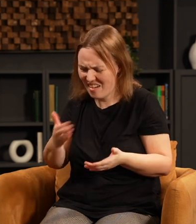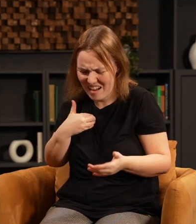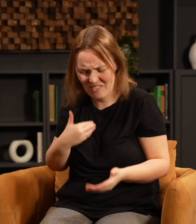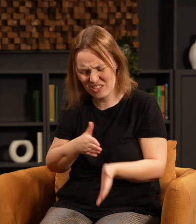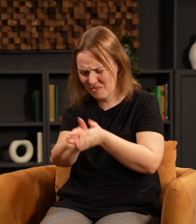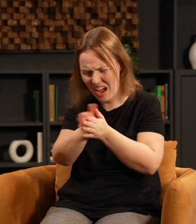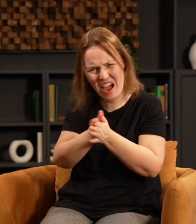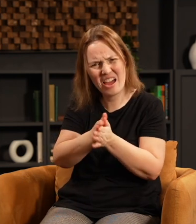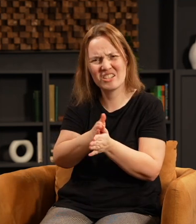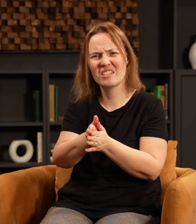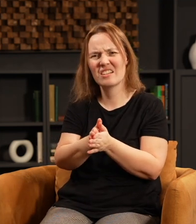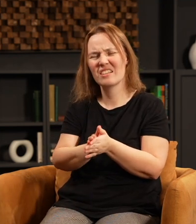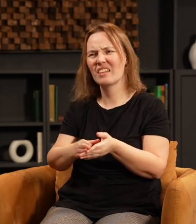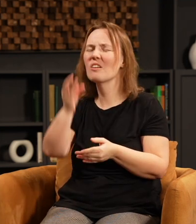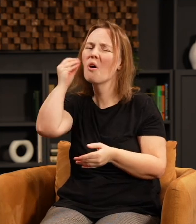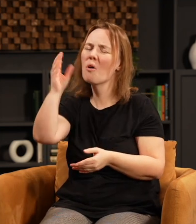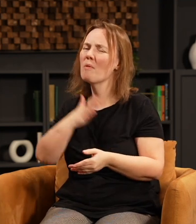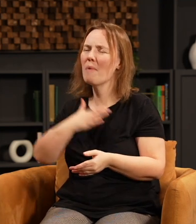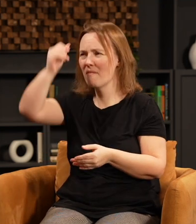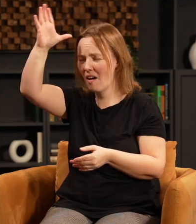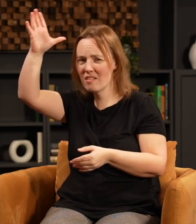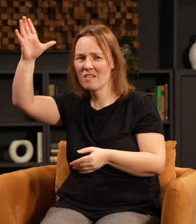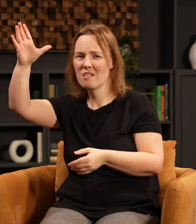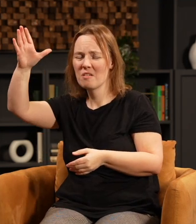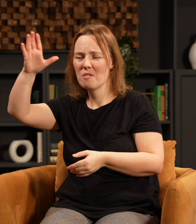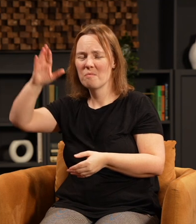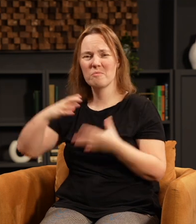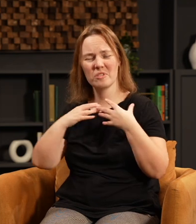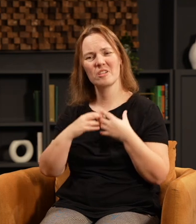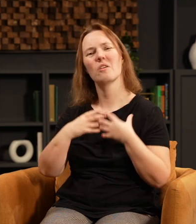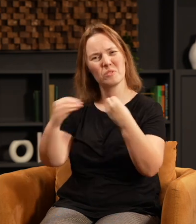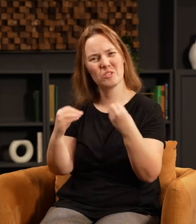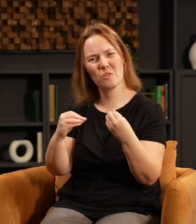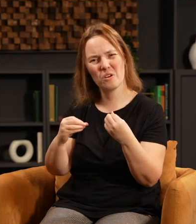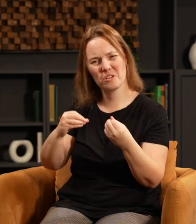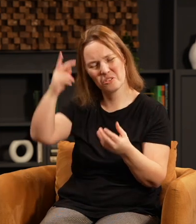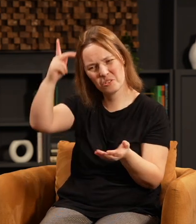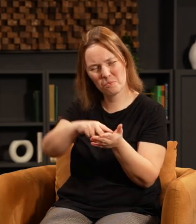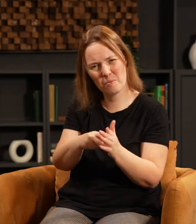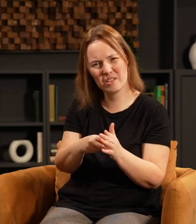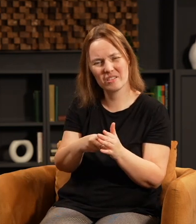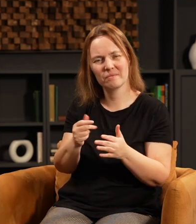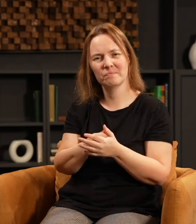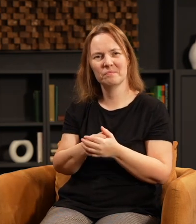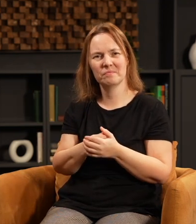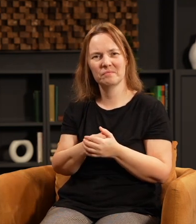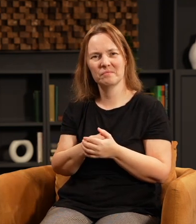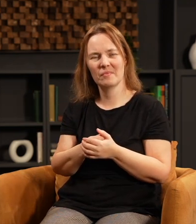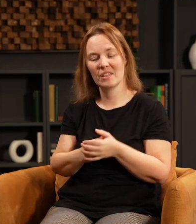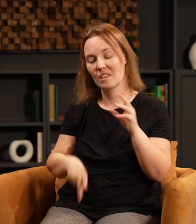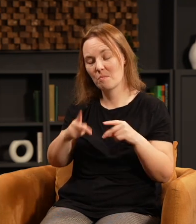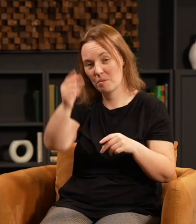house of my Father be restored to its purpose. That it restored to its purpose. That the people of